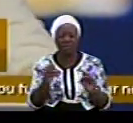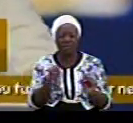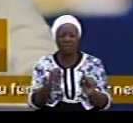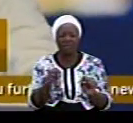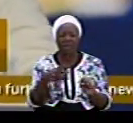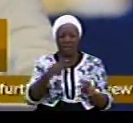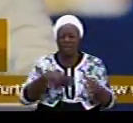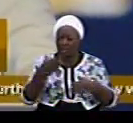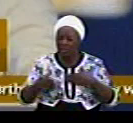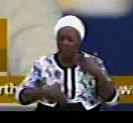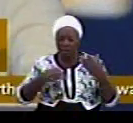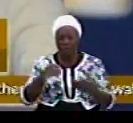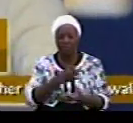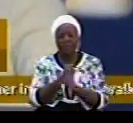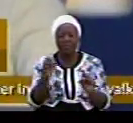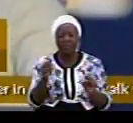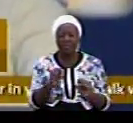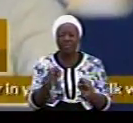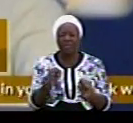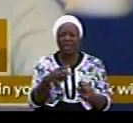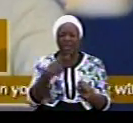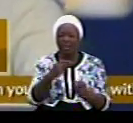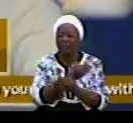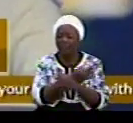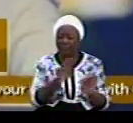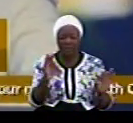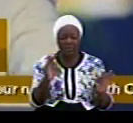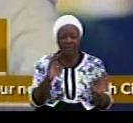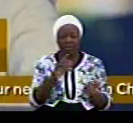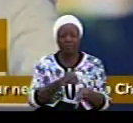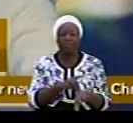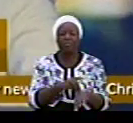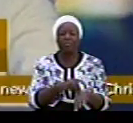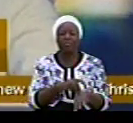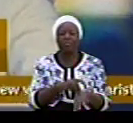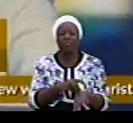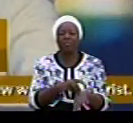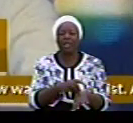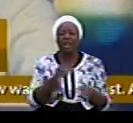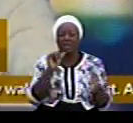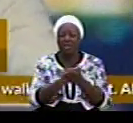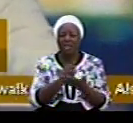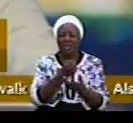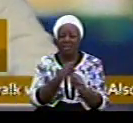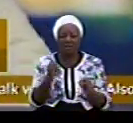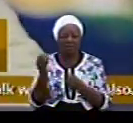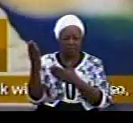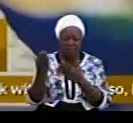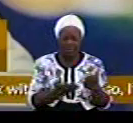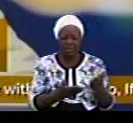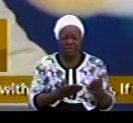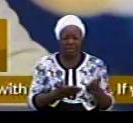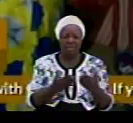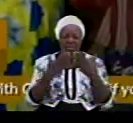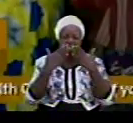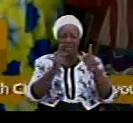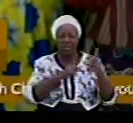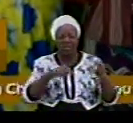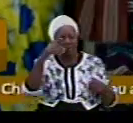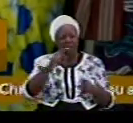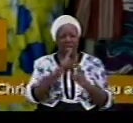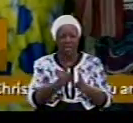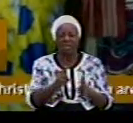joy of salvation, the freedom that salvation brings. Thank you, Lord, for the answer.